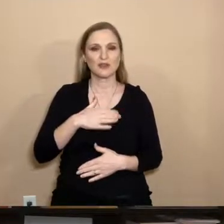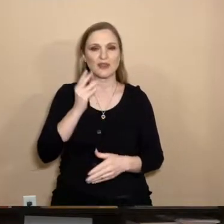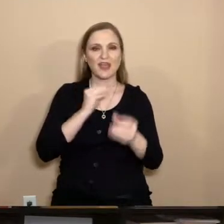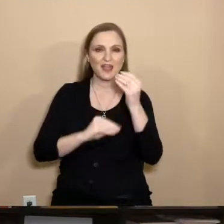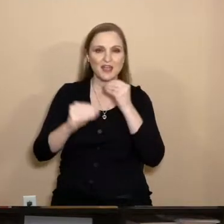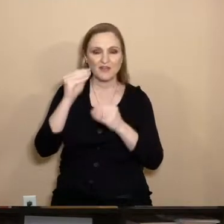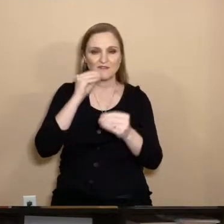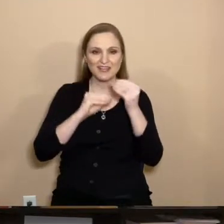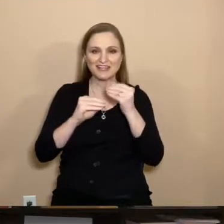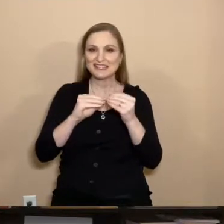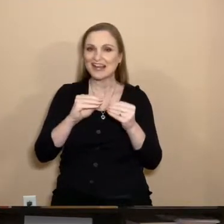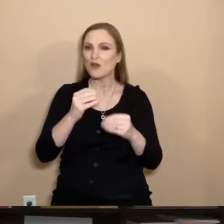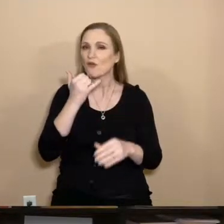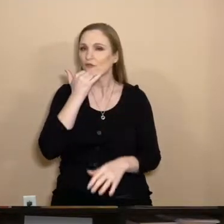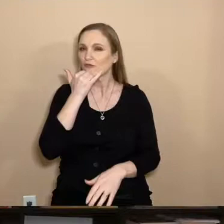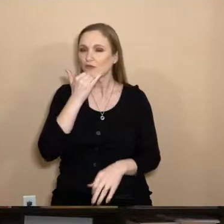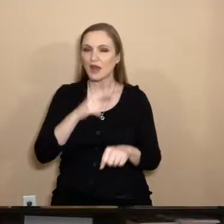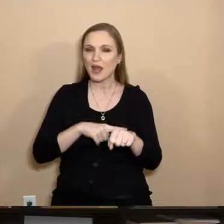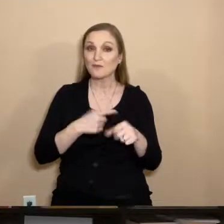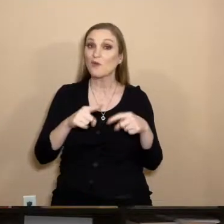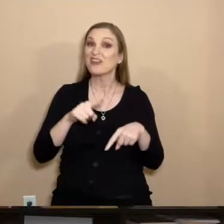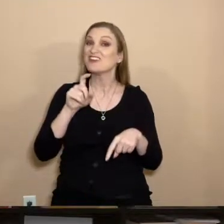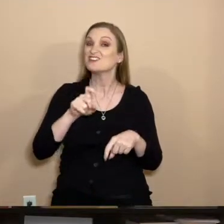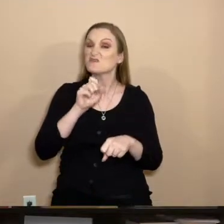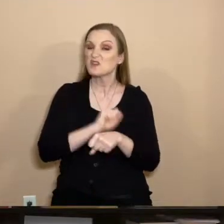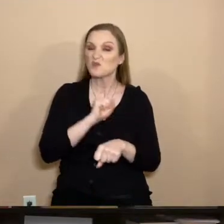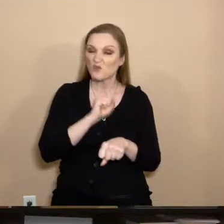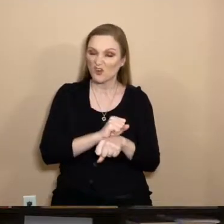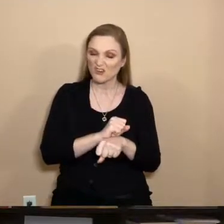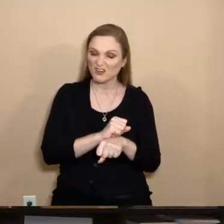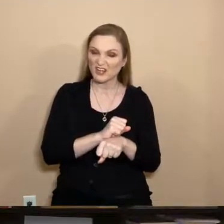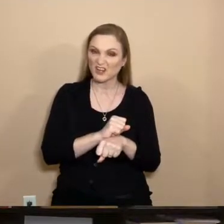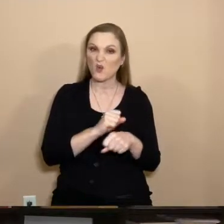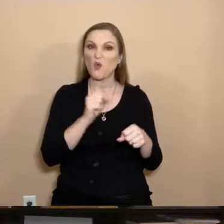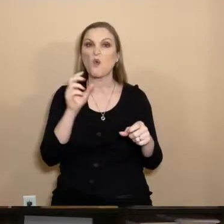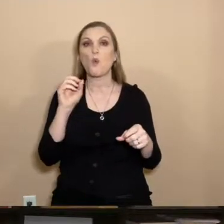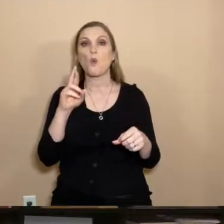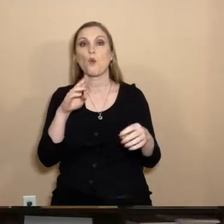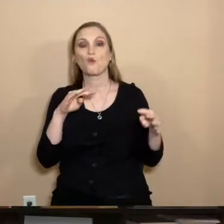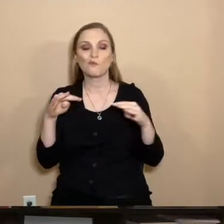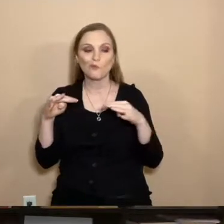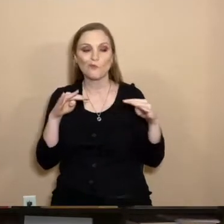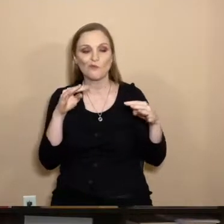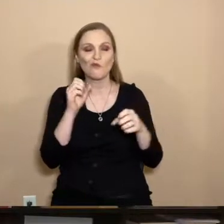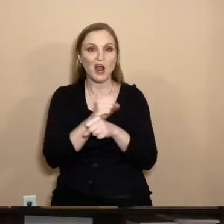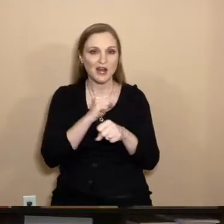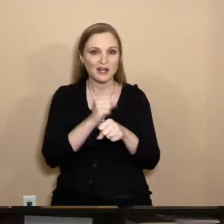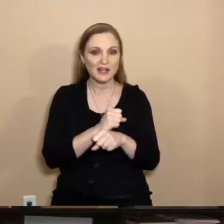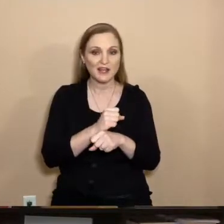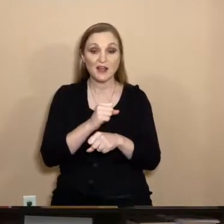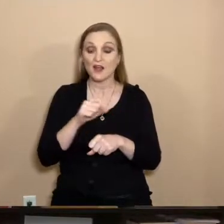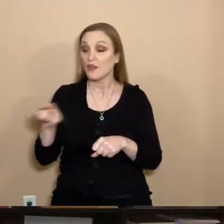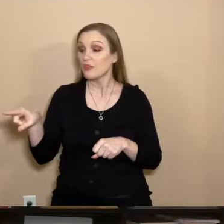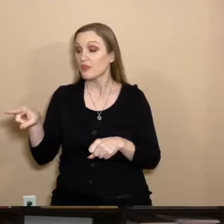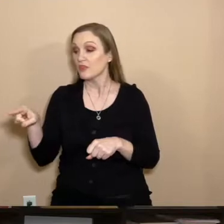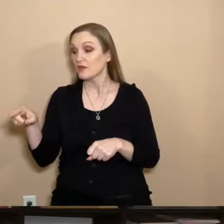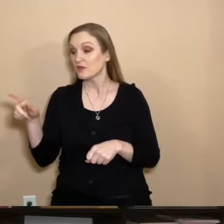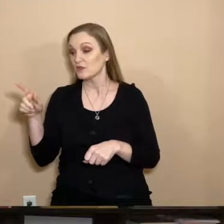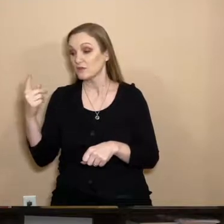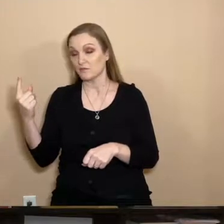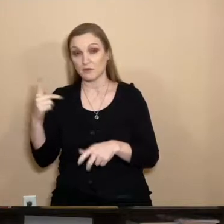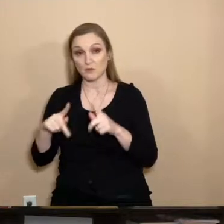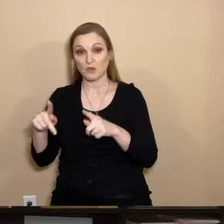at improper times when they should be working, when they should be fighting. And the ones that are wise, they know the